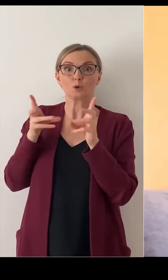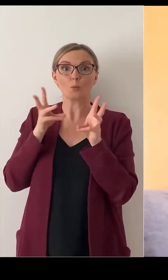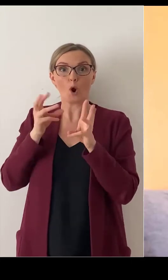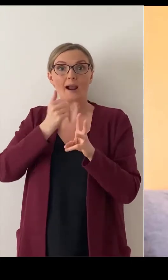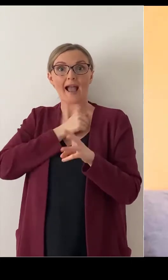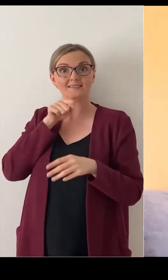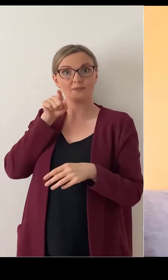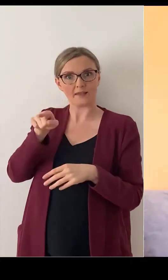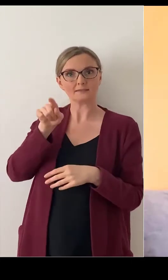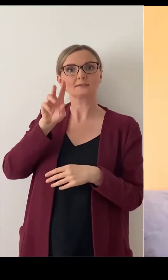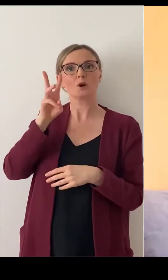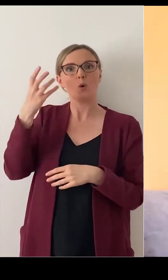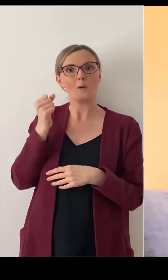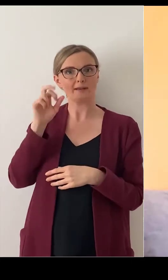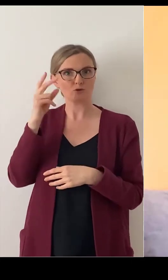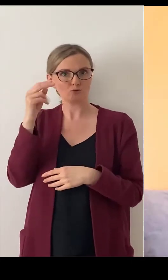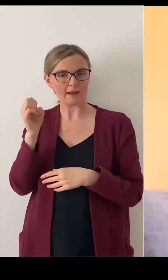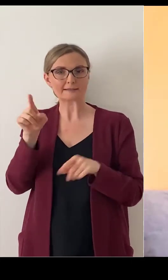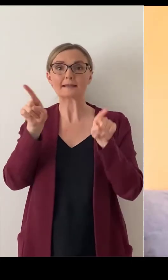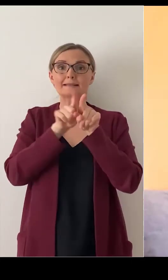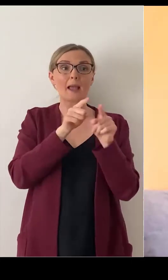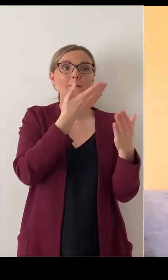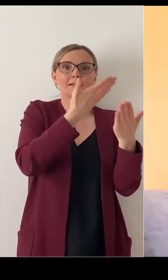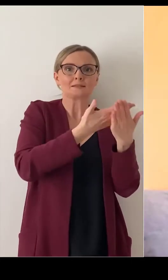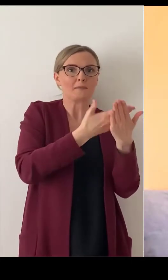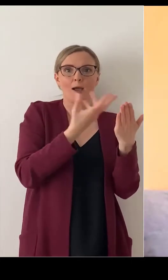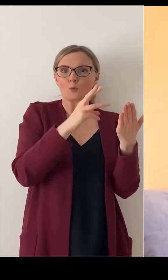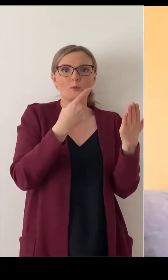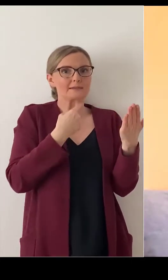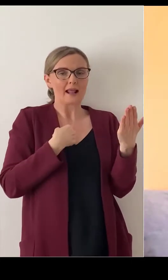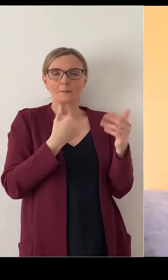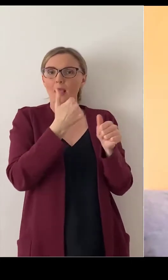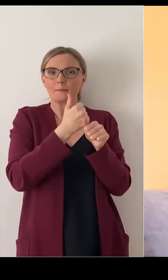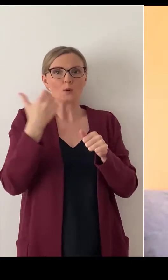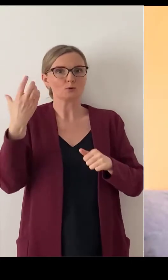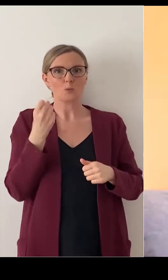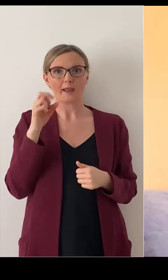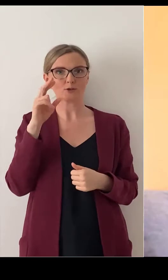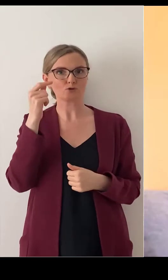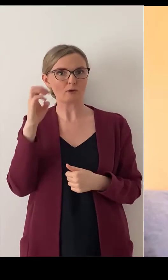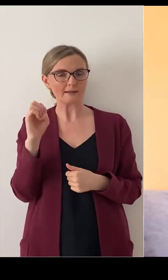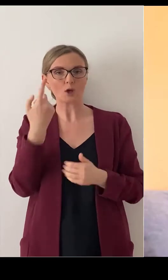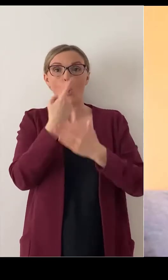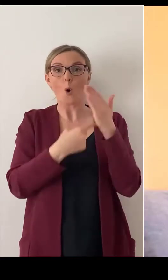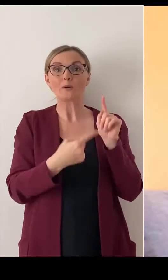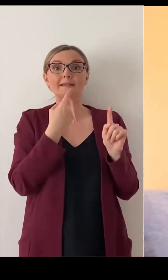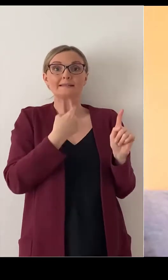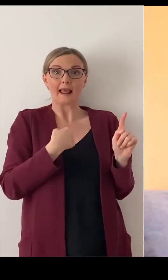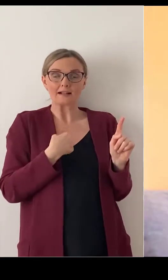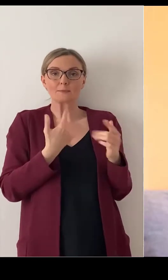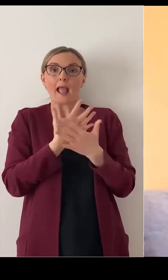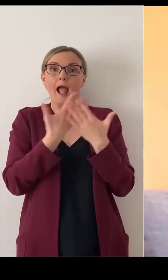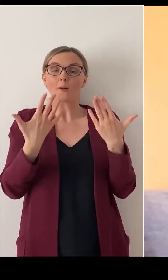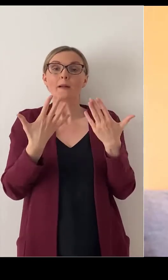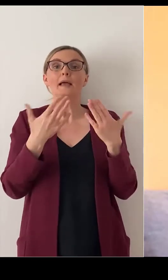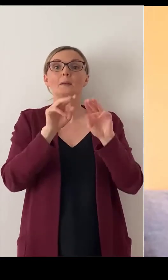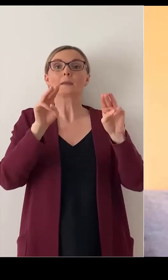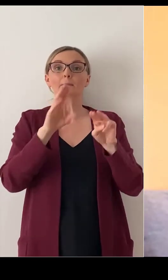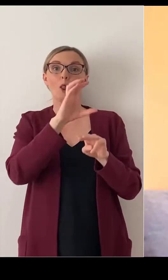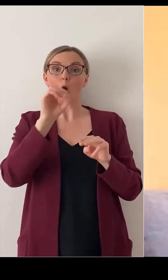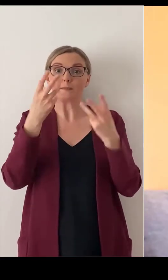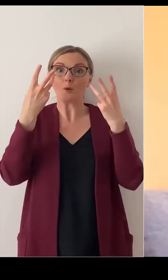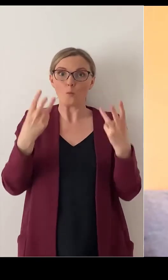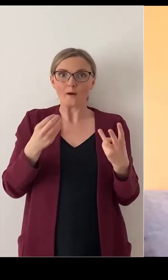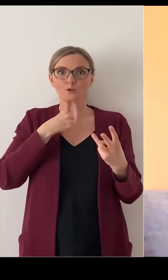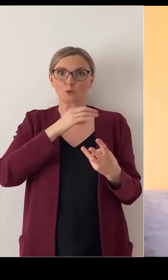doesn't tell me about the wage rate in the economy either. It will only tell me how many people firms would like to hire at